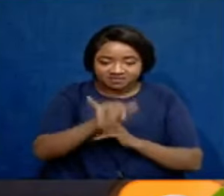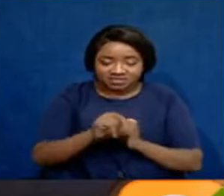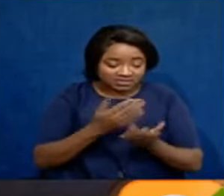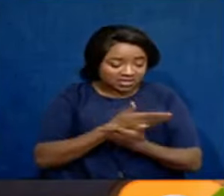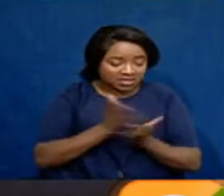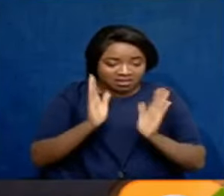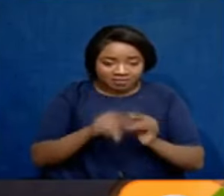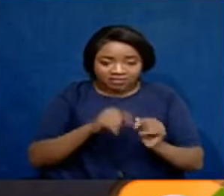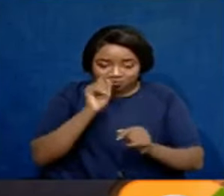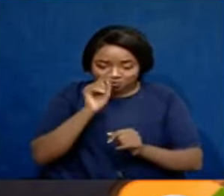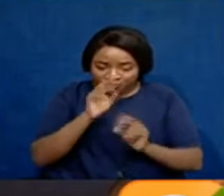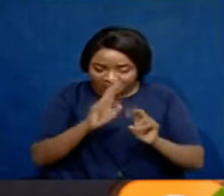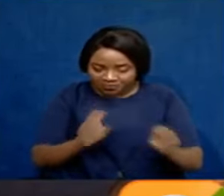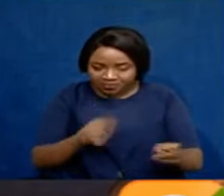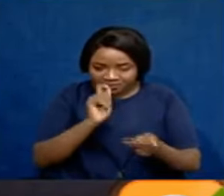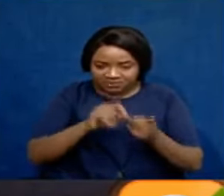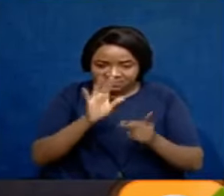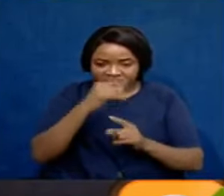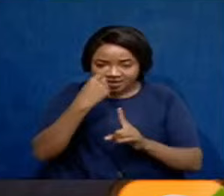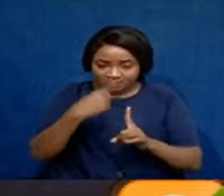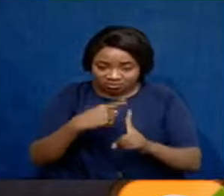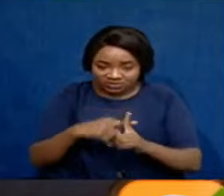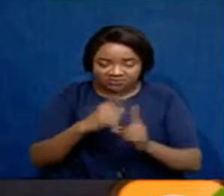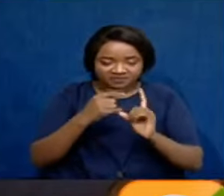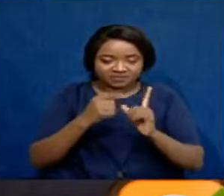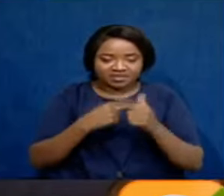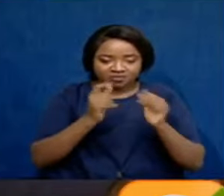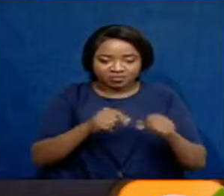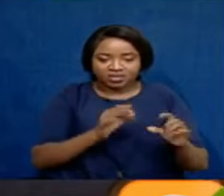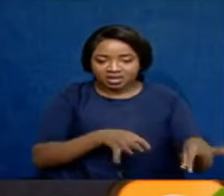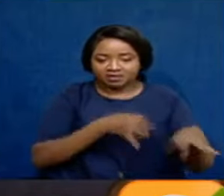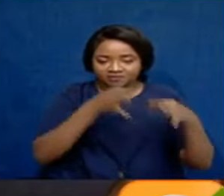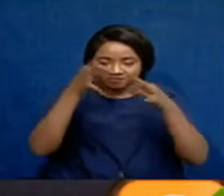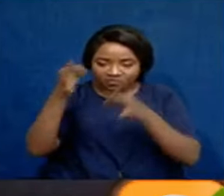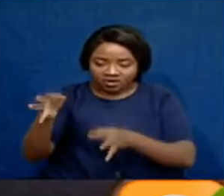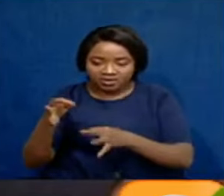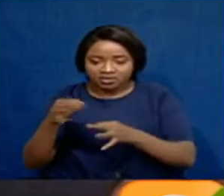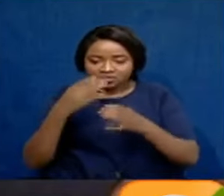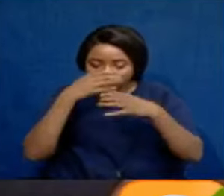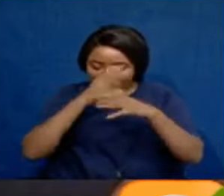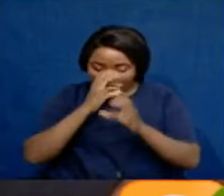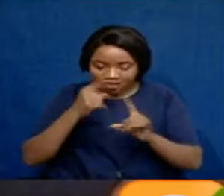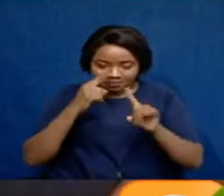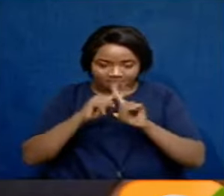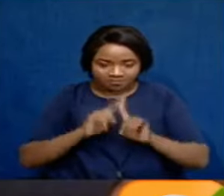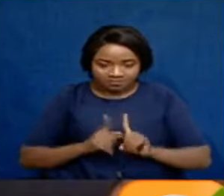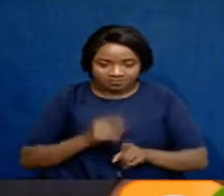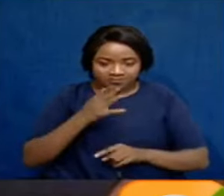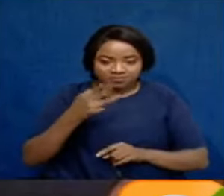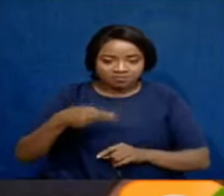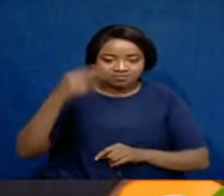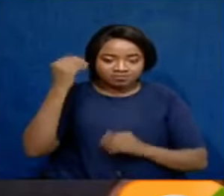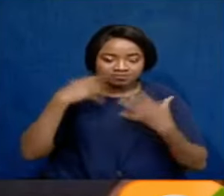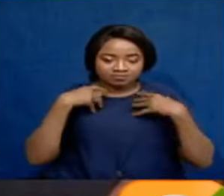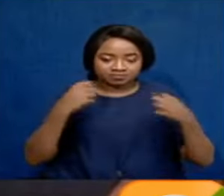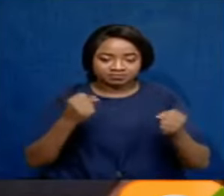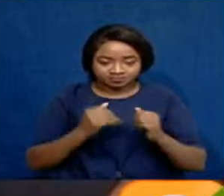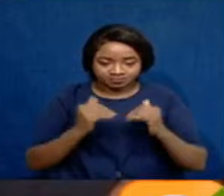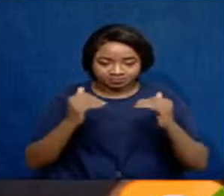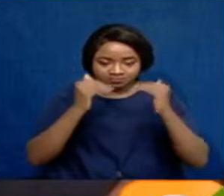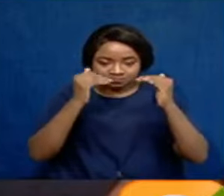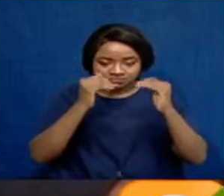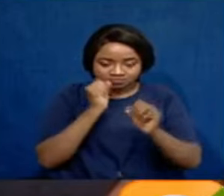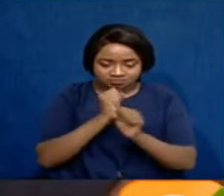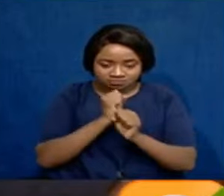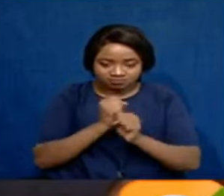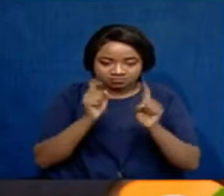who tests positive can then be moved forward to the laboratories, maybe at a higher health level practice,